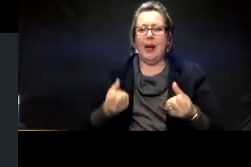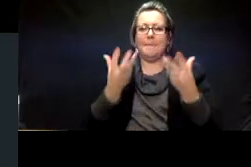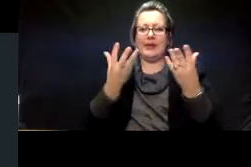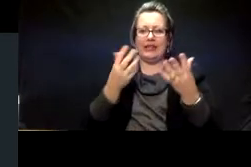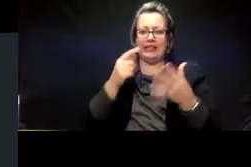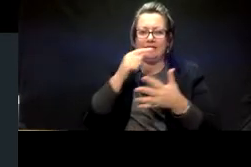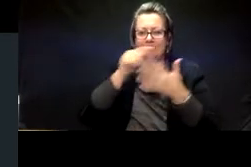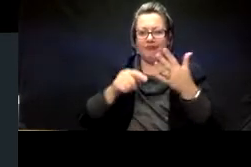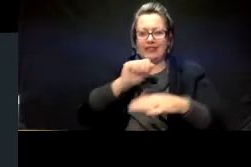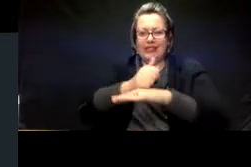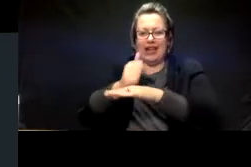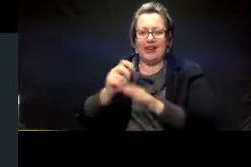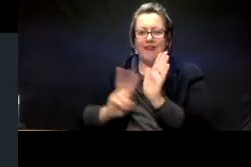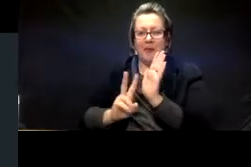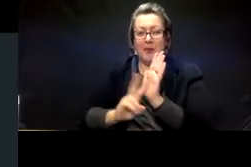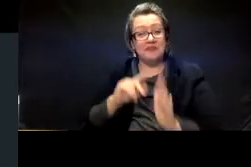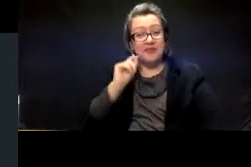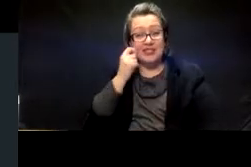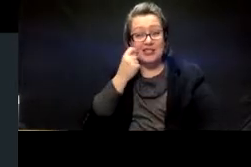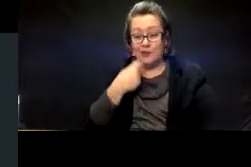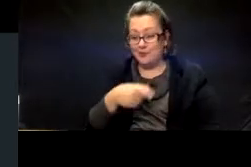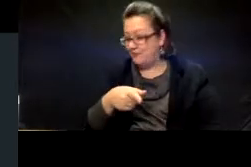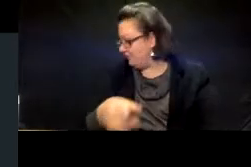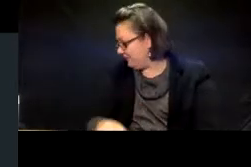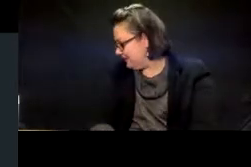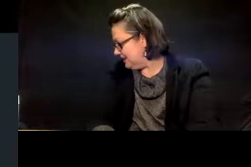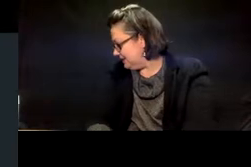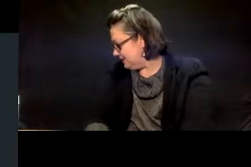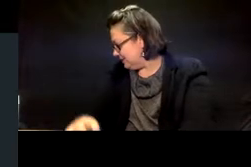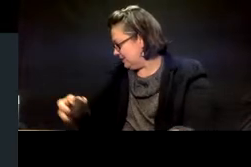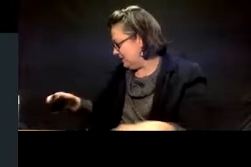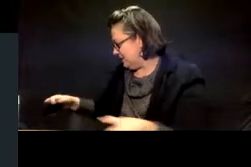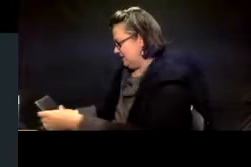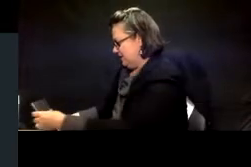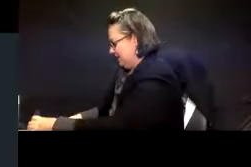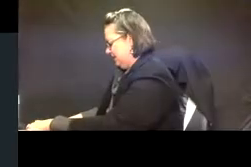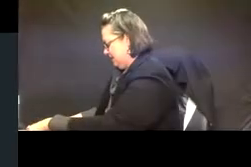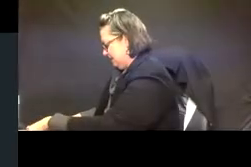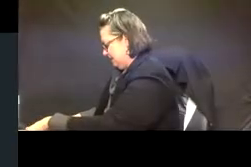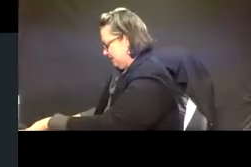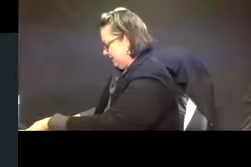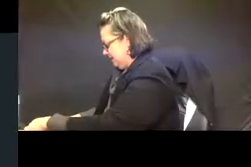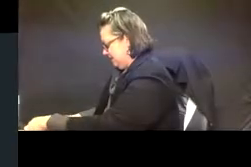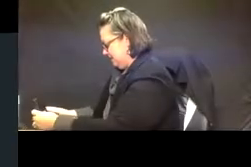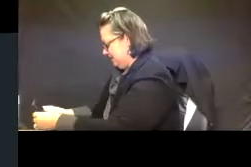phone ringing. And again, you get to set up how you want it to vibrate depending on what alert.